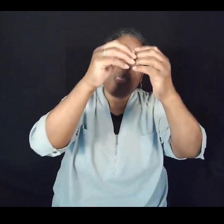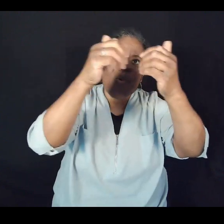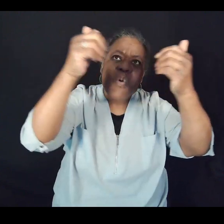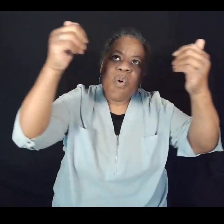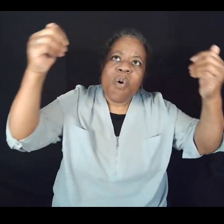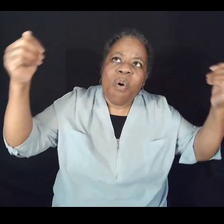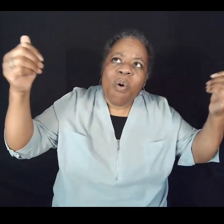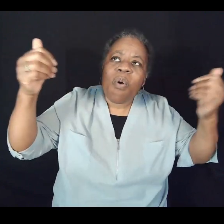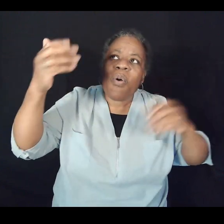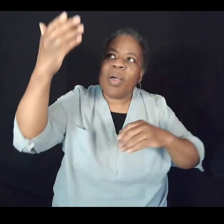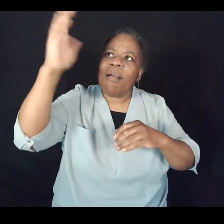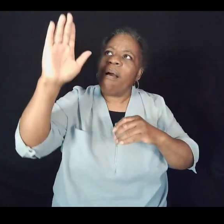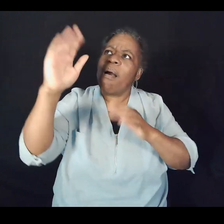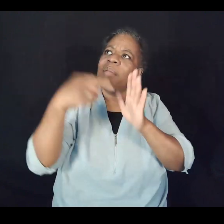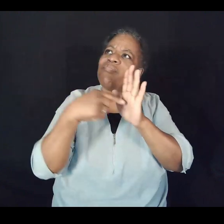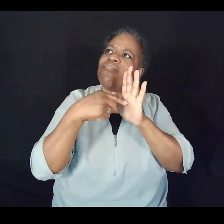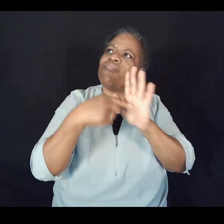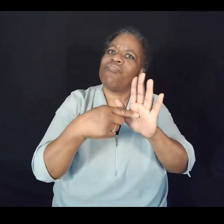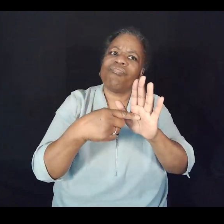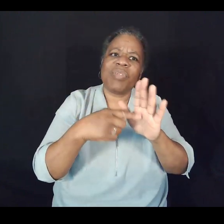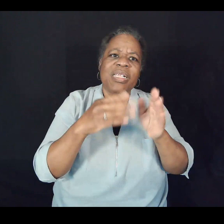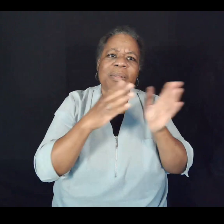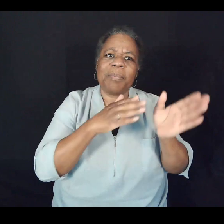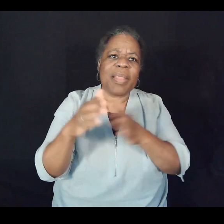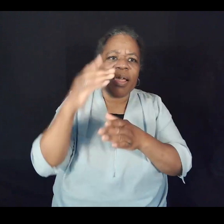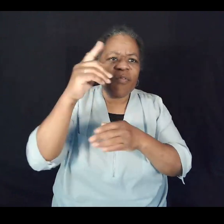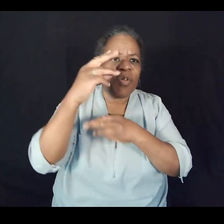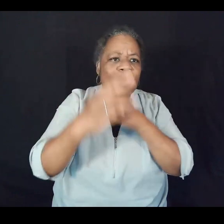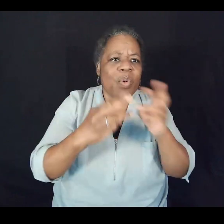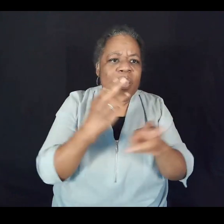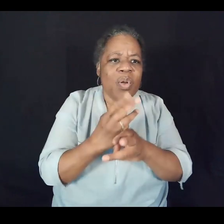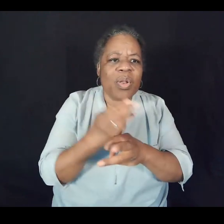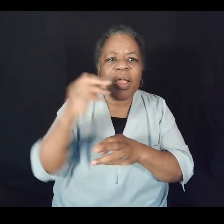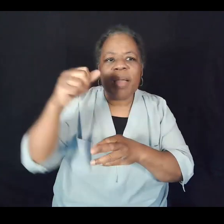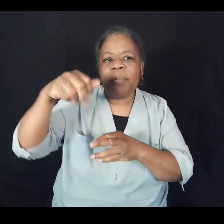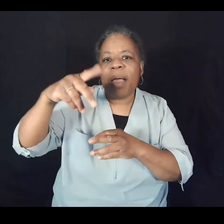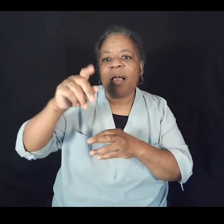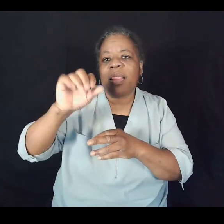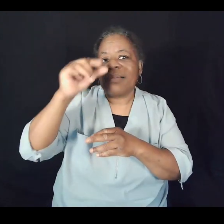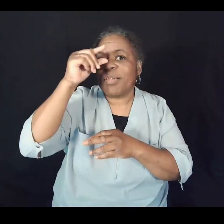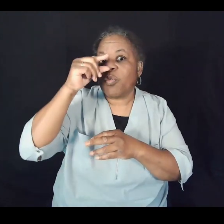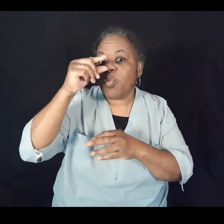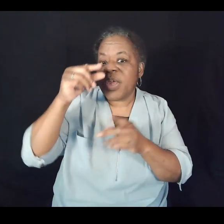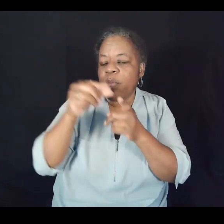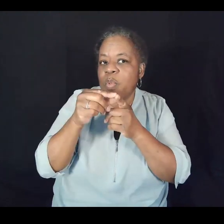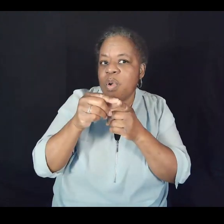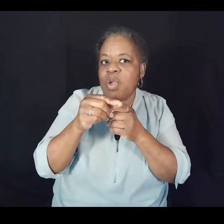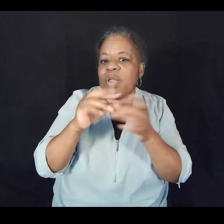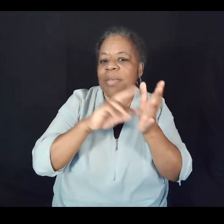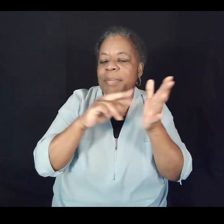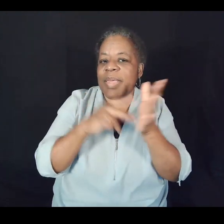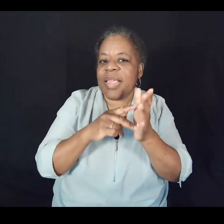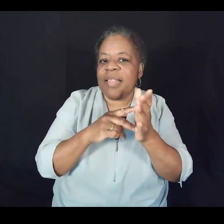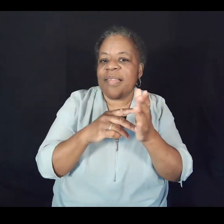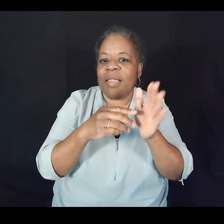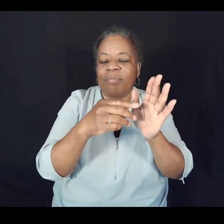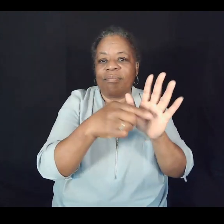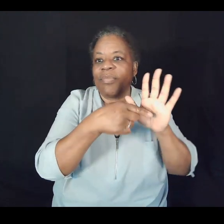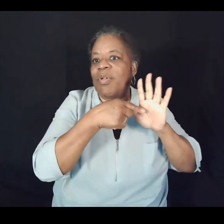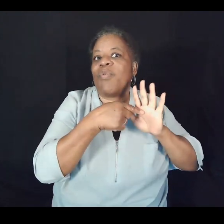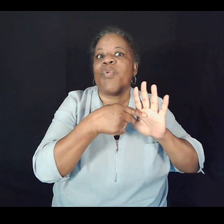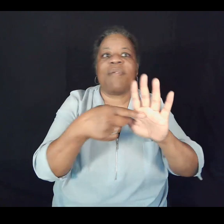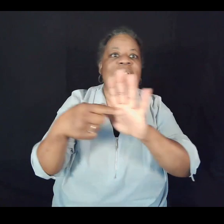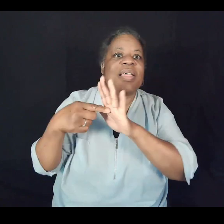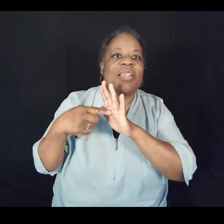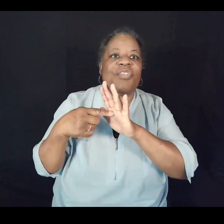world. Apocalypse is Greek for revelation. It's similar to how science fiction movies work